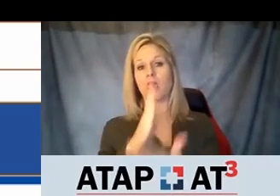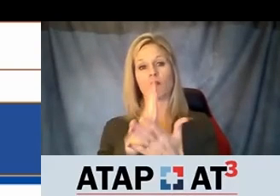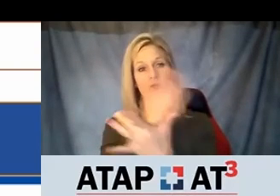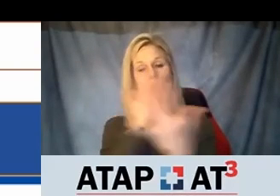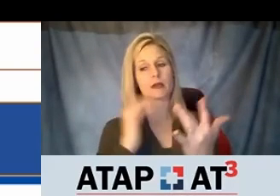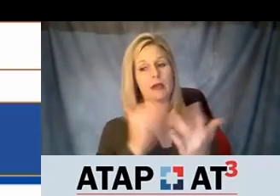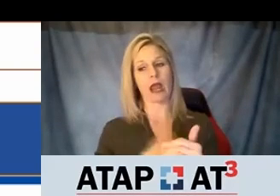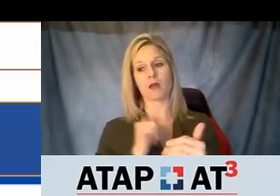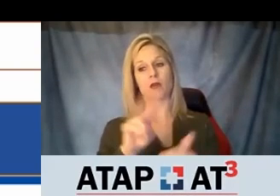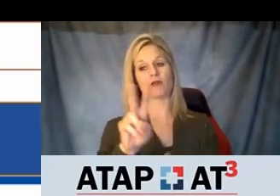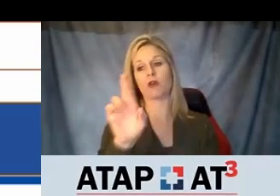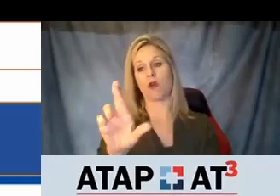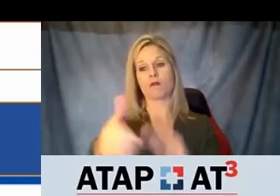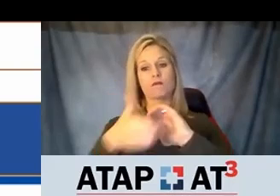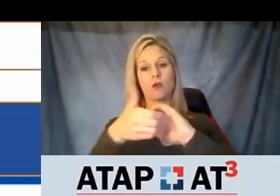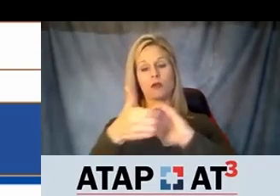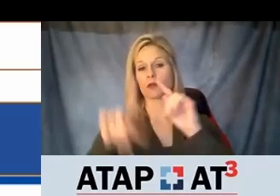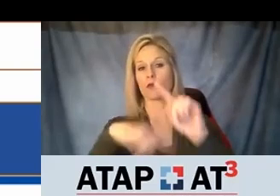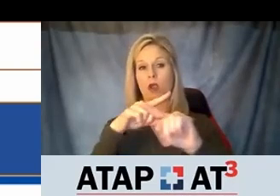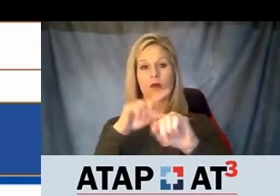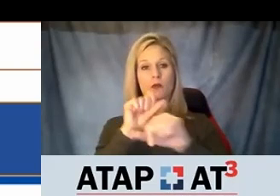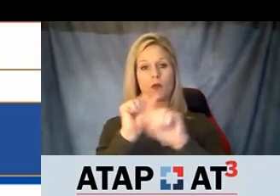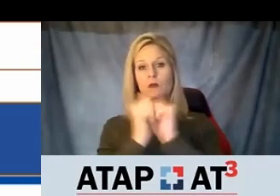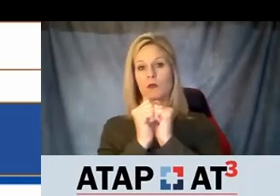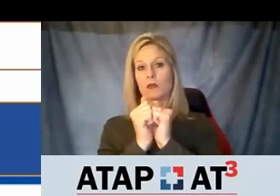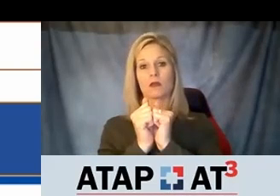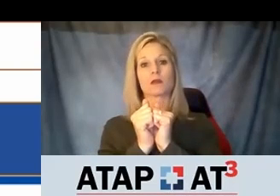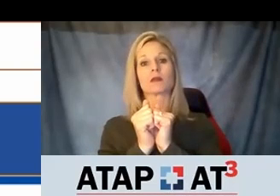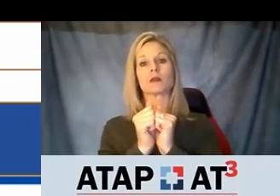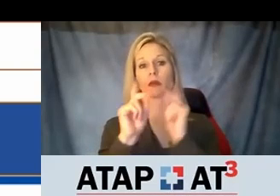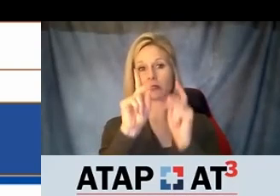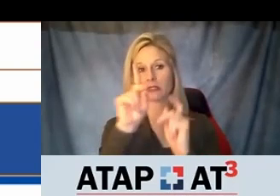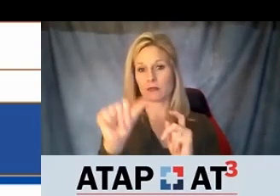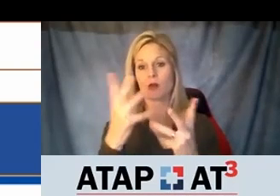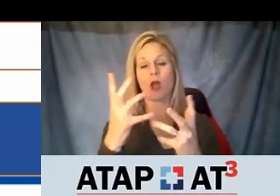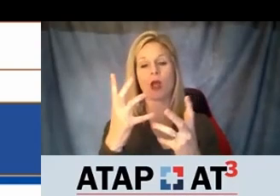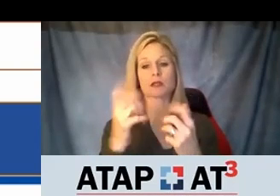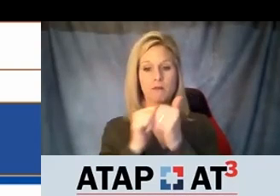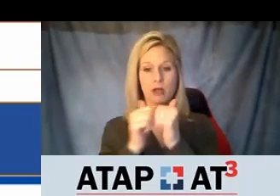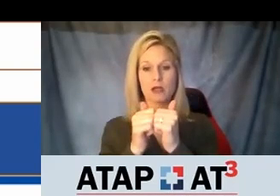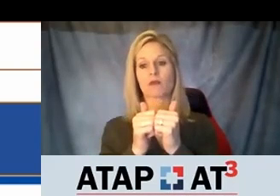partners when we're trying to support people with disabilities in competitive integrated employment.